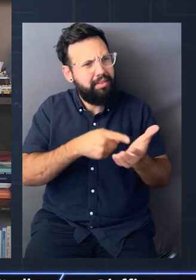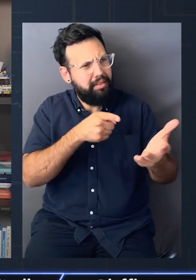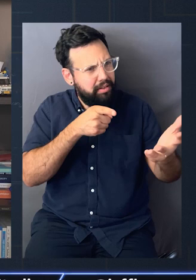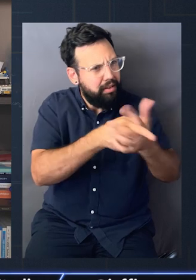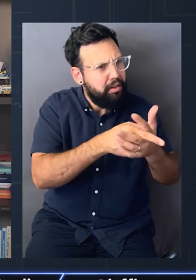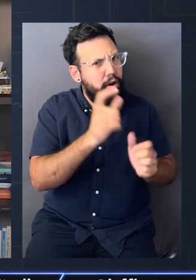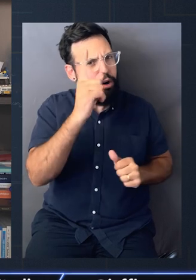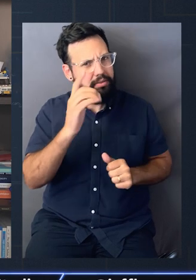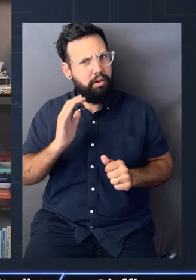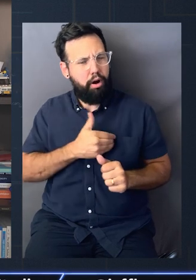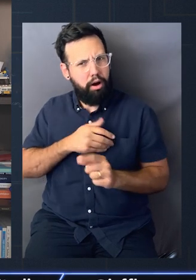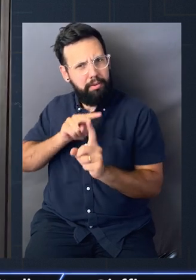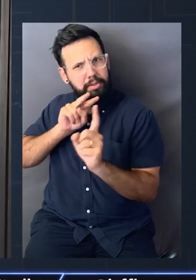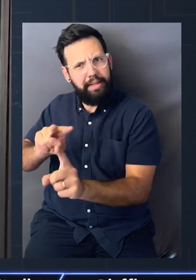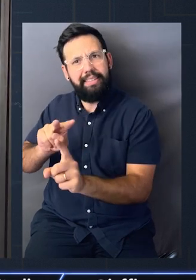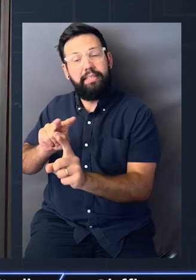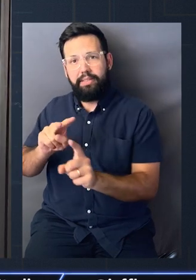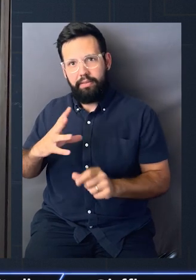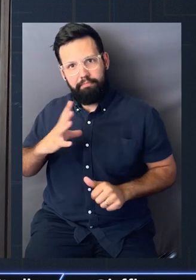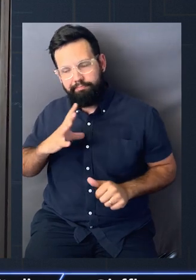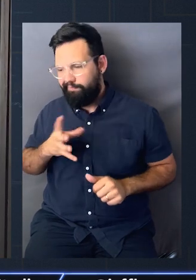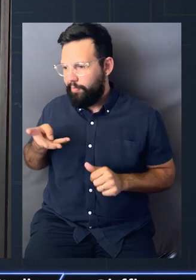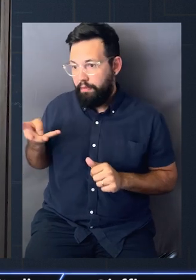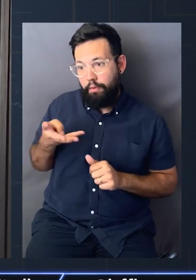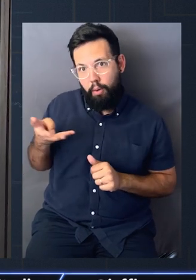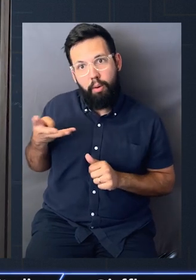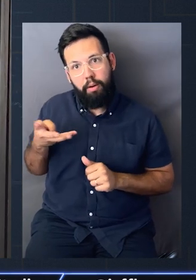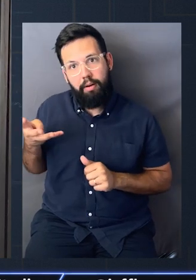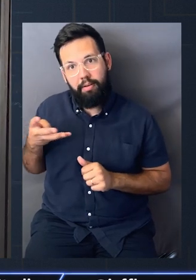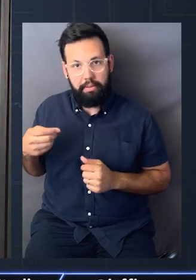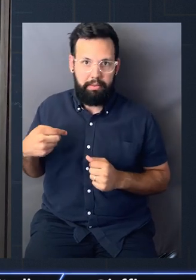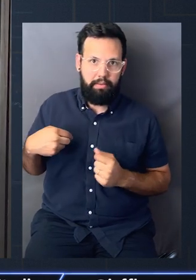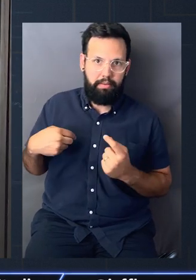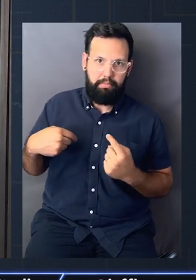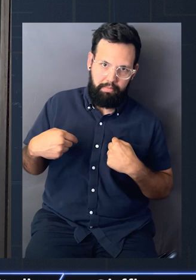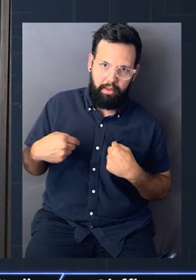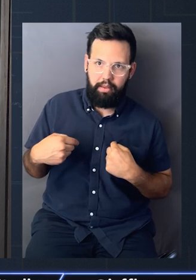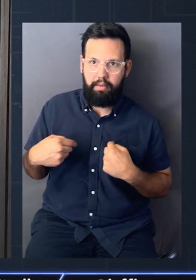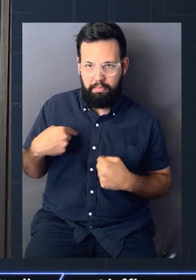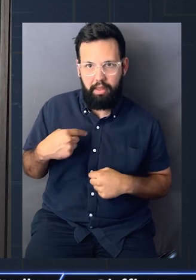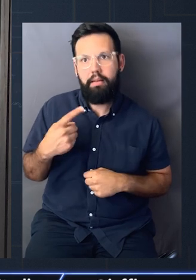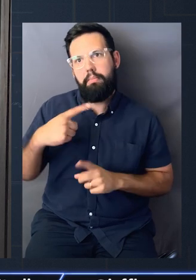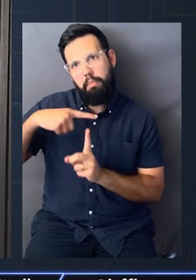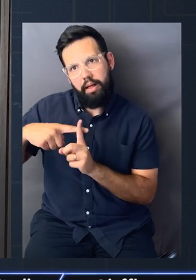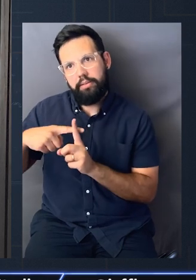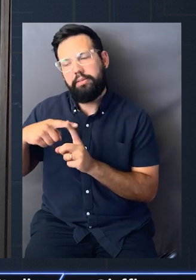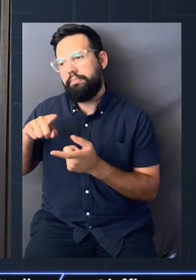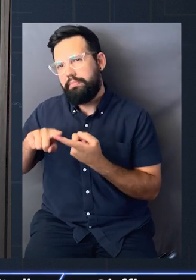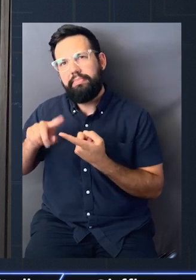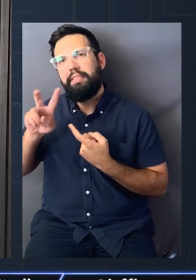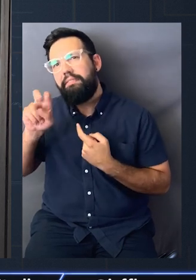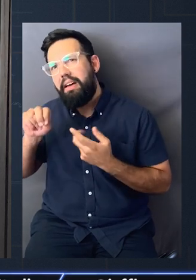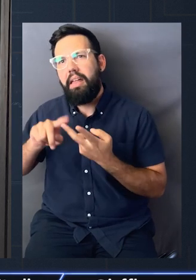show just how serious we are. Time comes for the meeting and it's me and my team of our three devs. We had Van